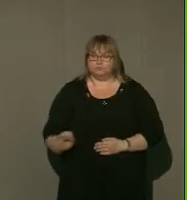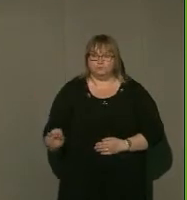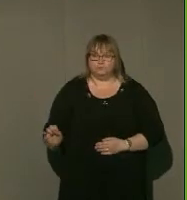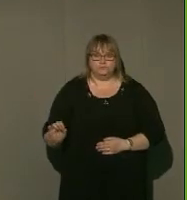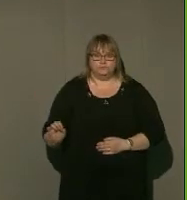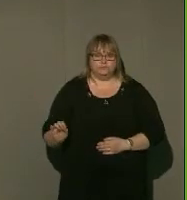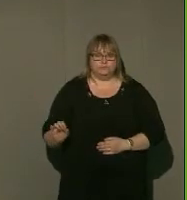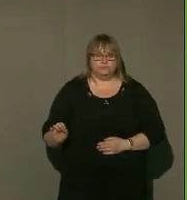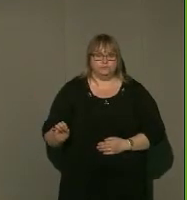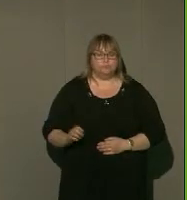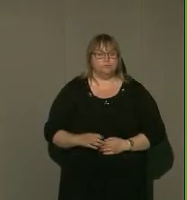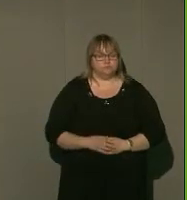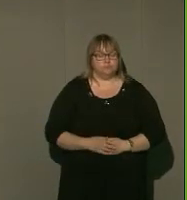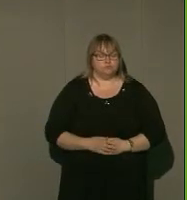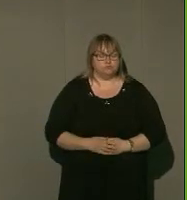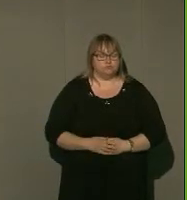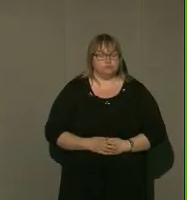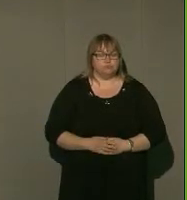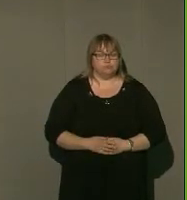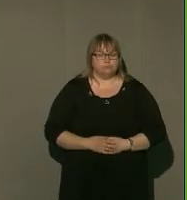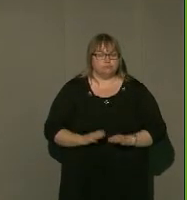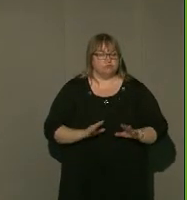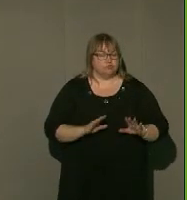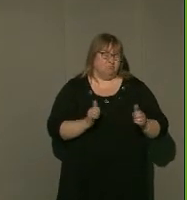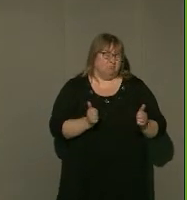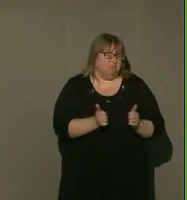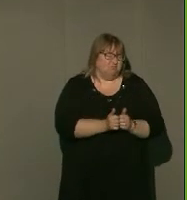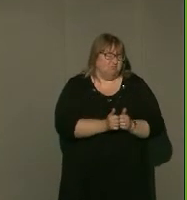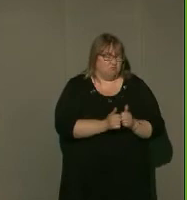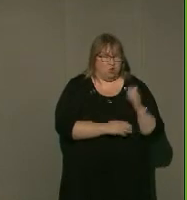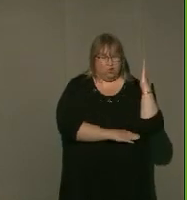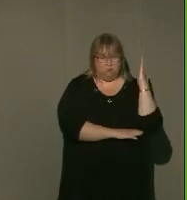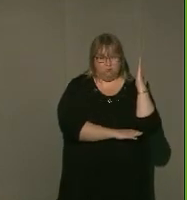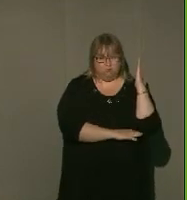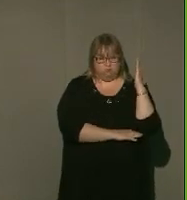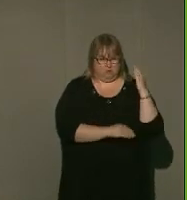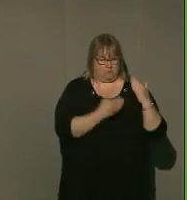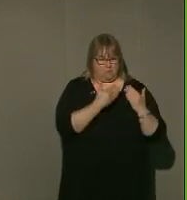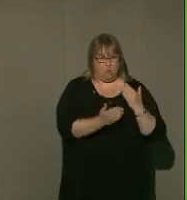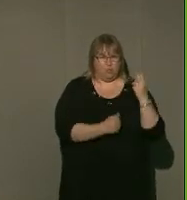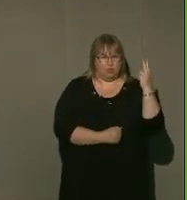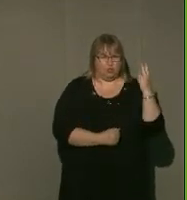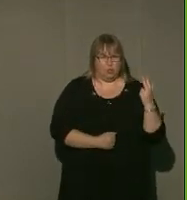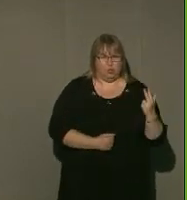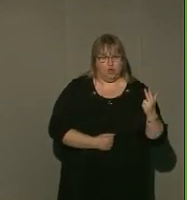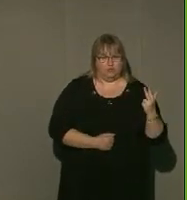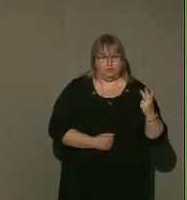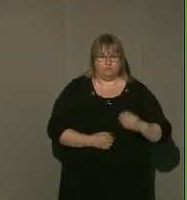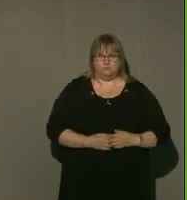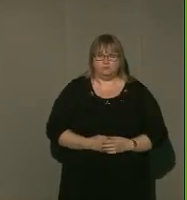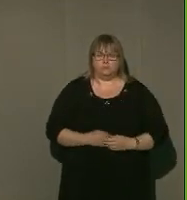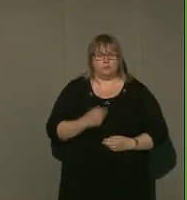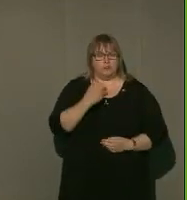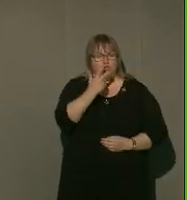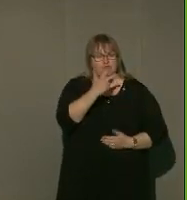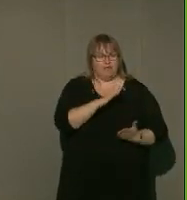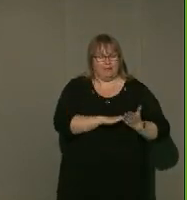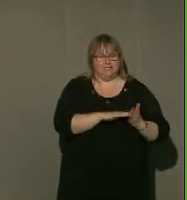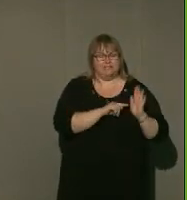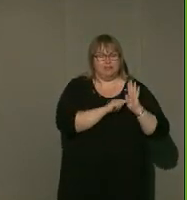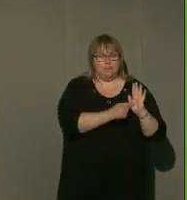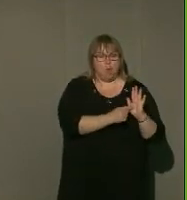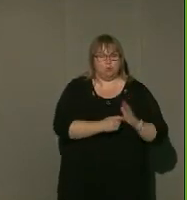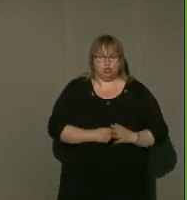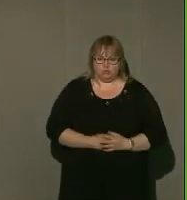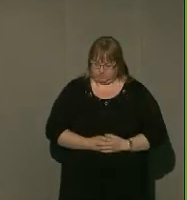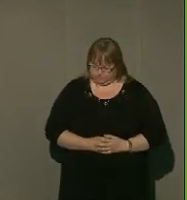Okay, no, that was overwhelmingly carried, way more than 2/3. So you have 3 minutes to speak to the motion.